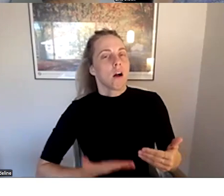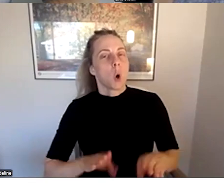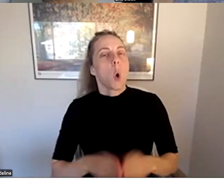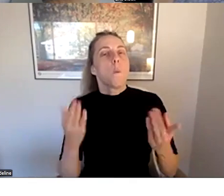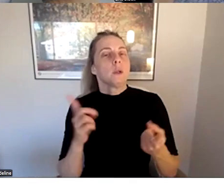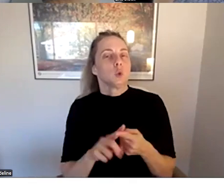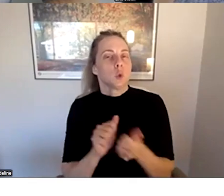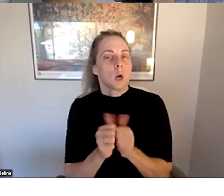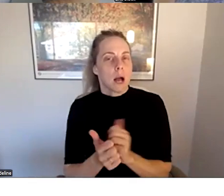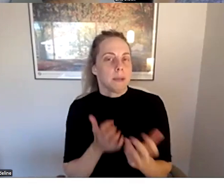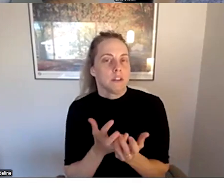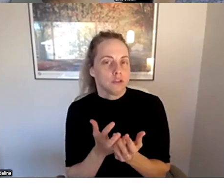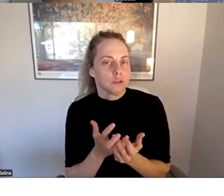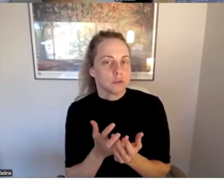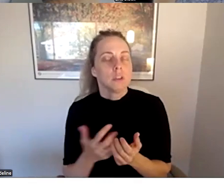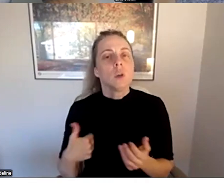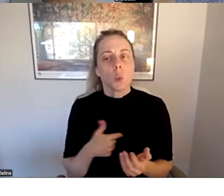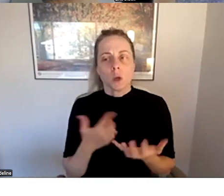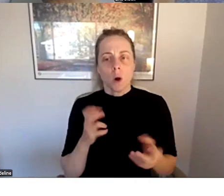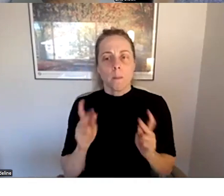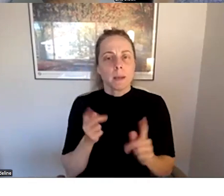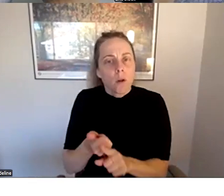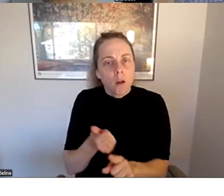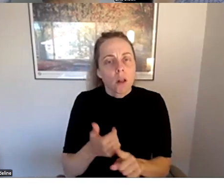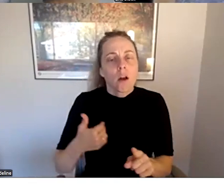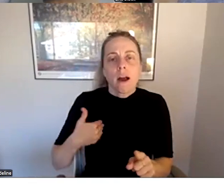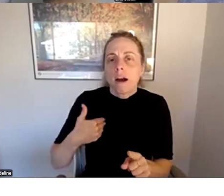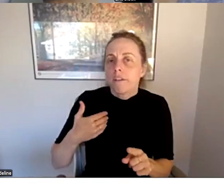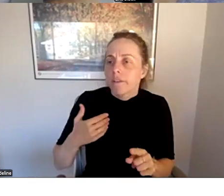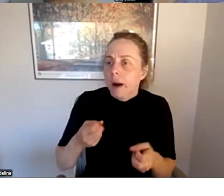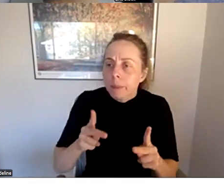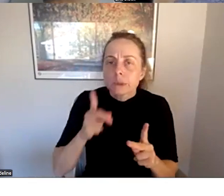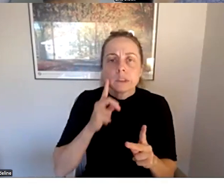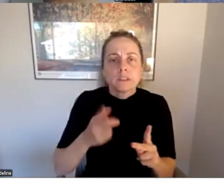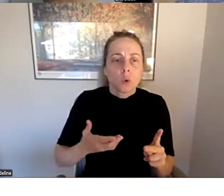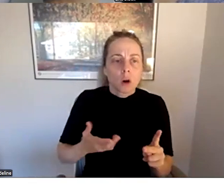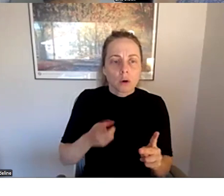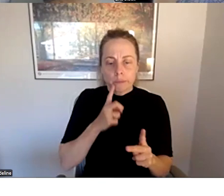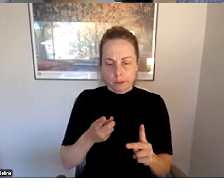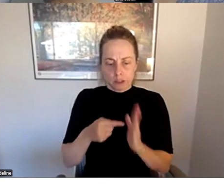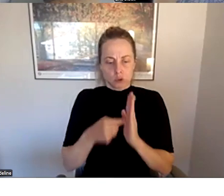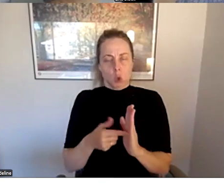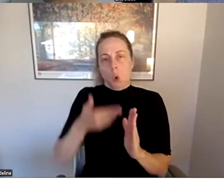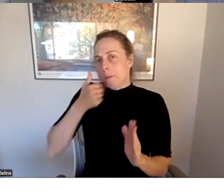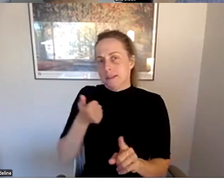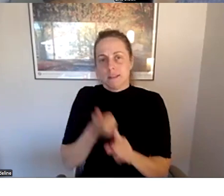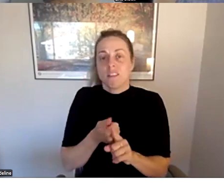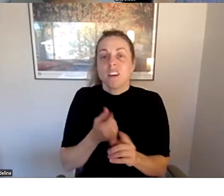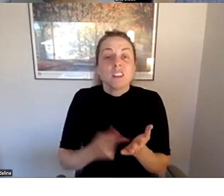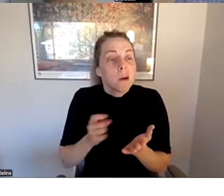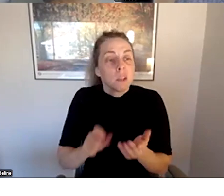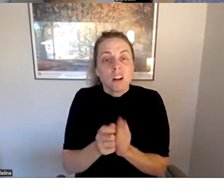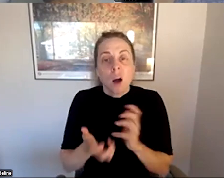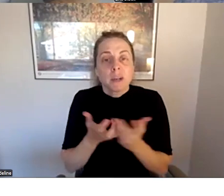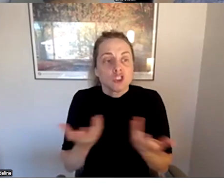the opportunity to express and deliver the best of themselves. And sometimes that takes some accommodations. The